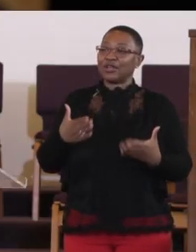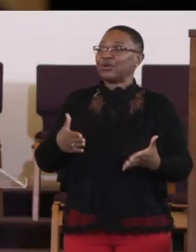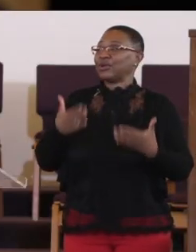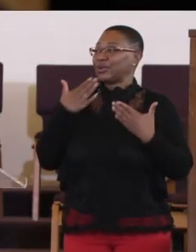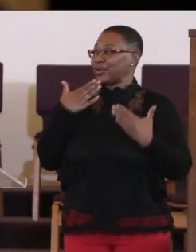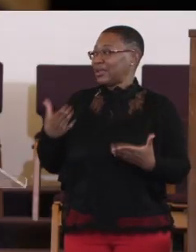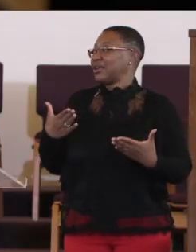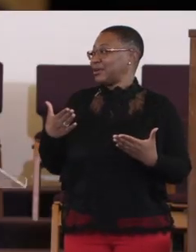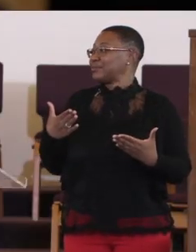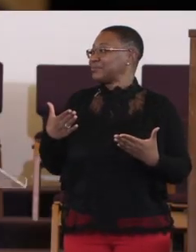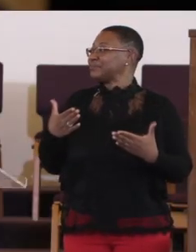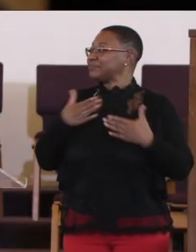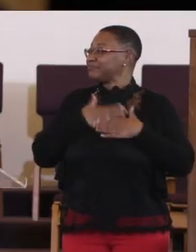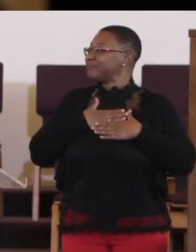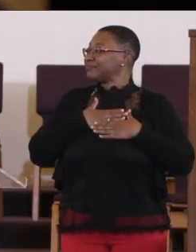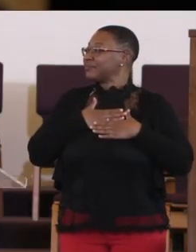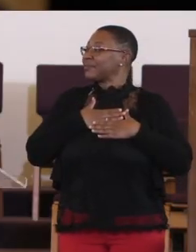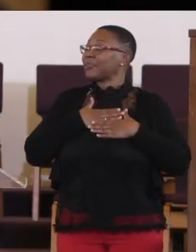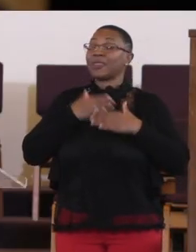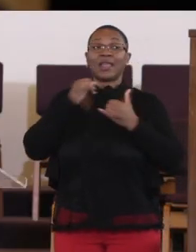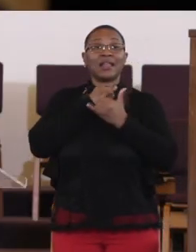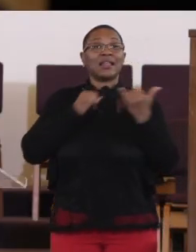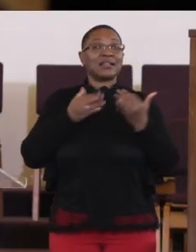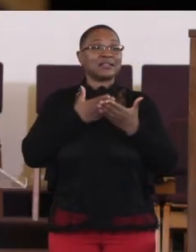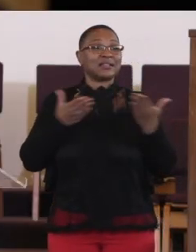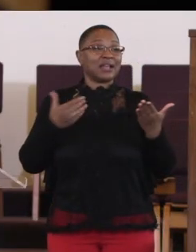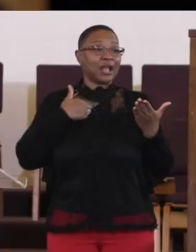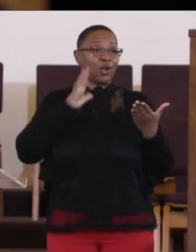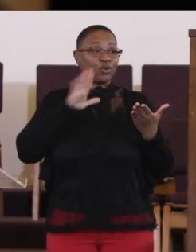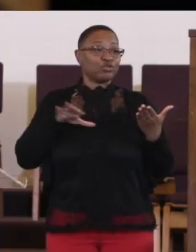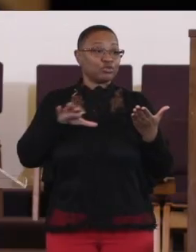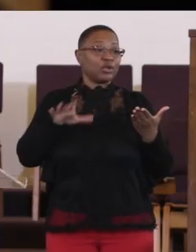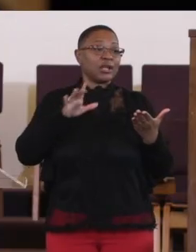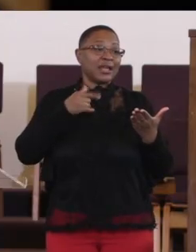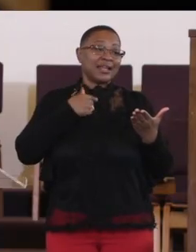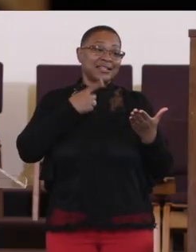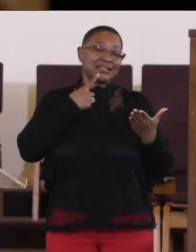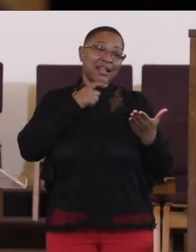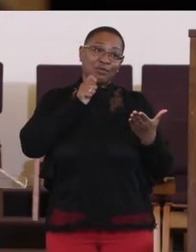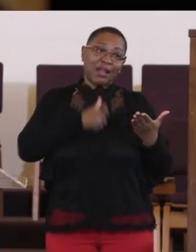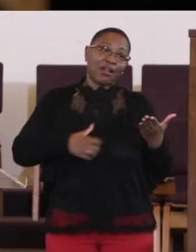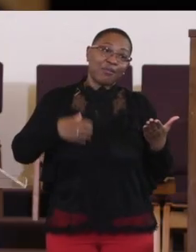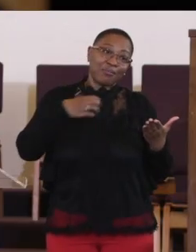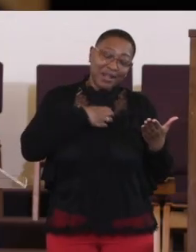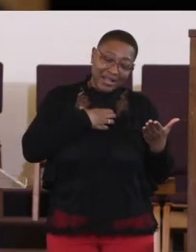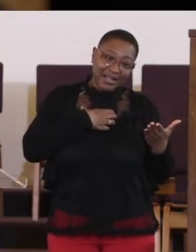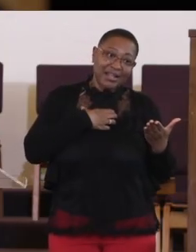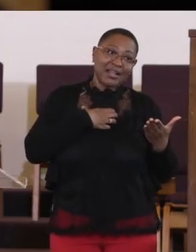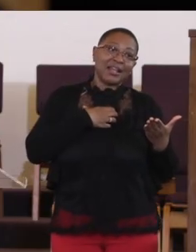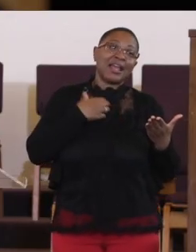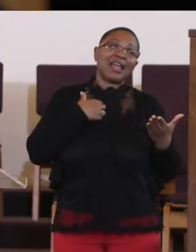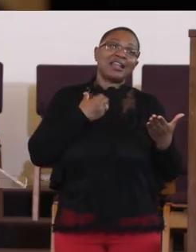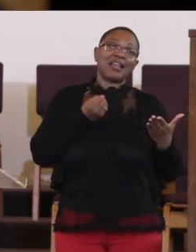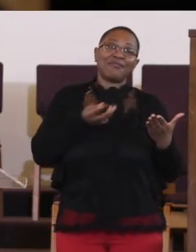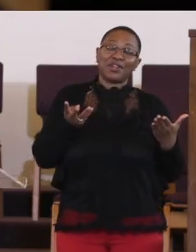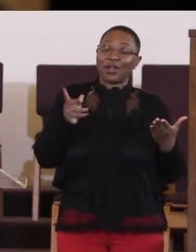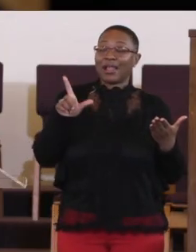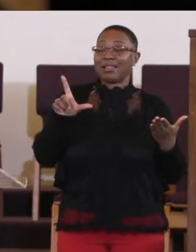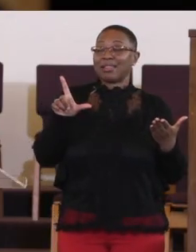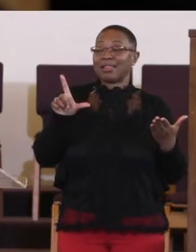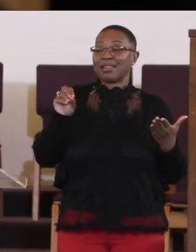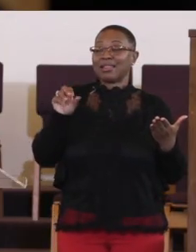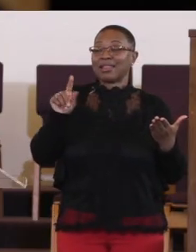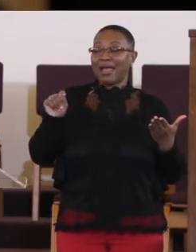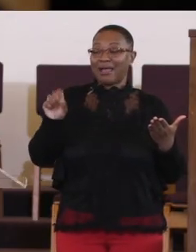and thank you. But the last thing I'm going to do, because I said I wasn't going to complain, I got a couple lots behind one of